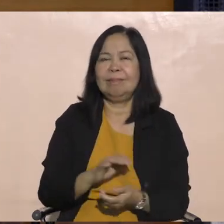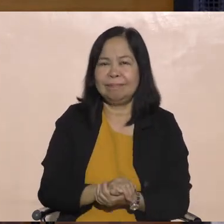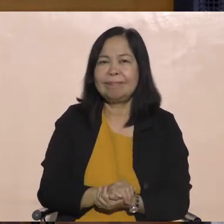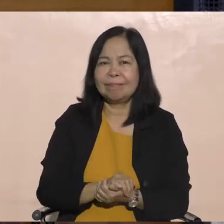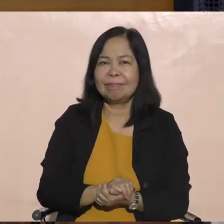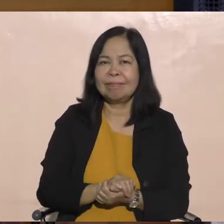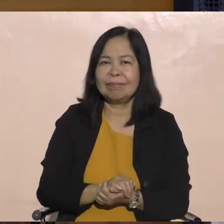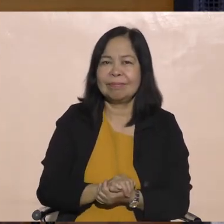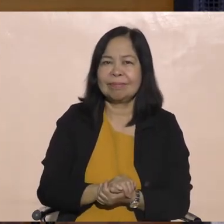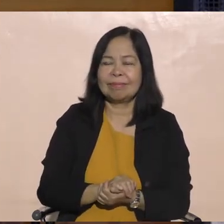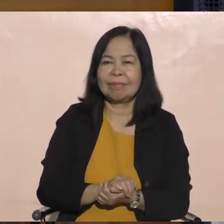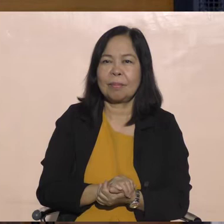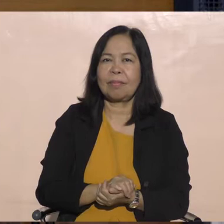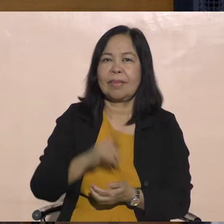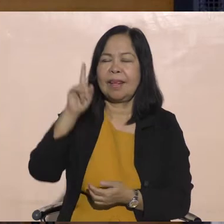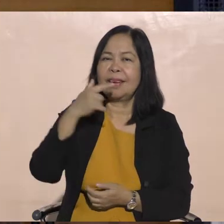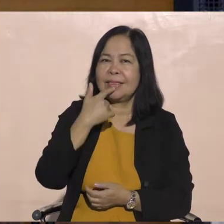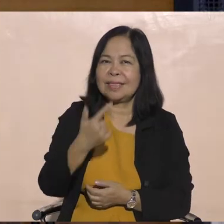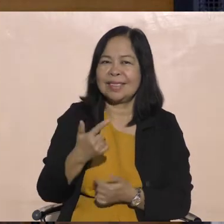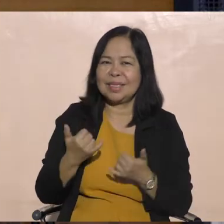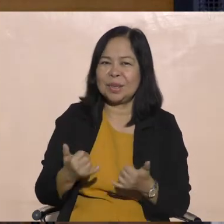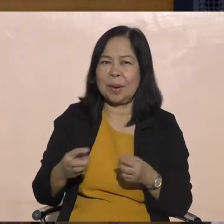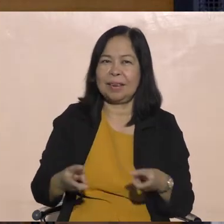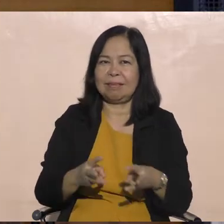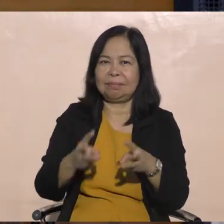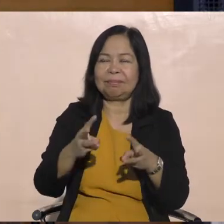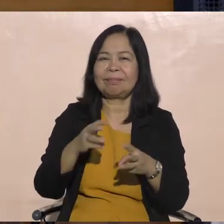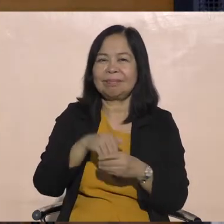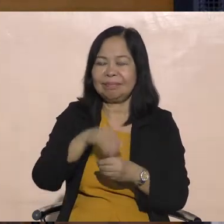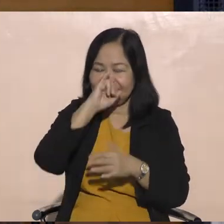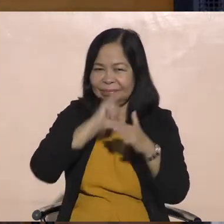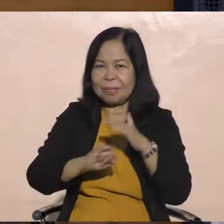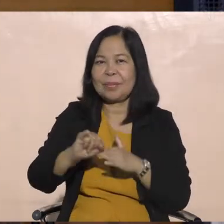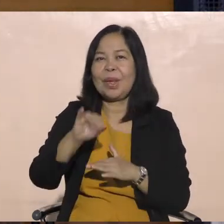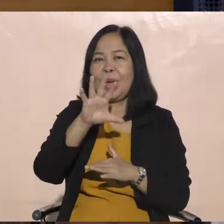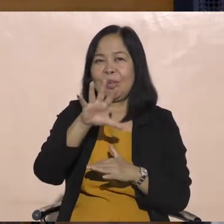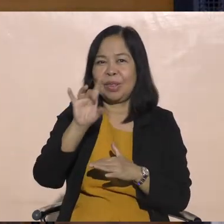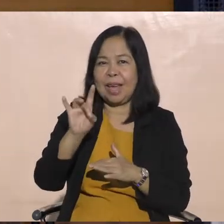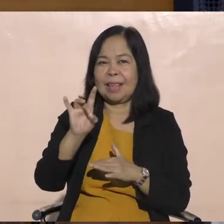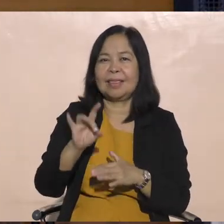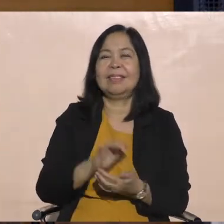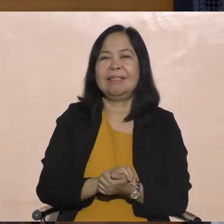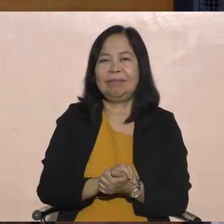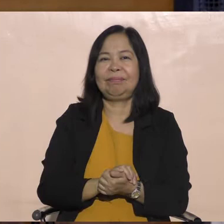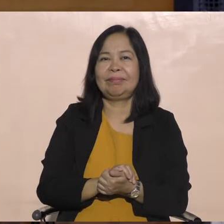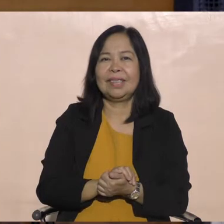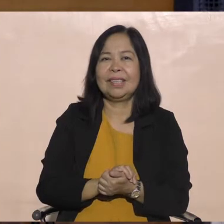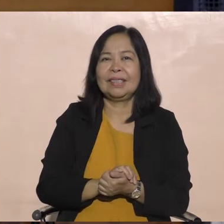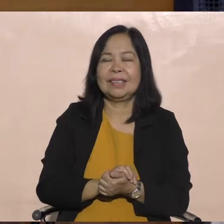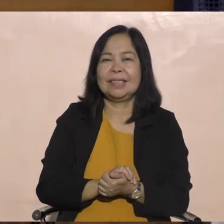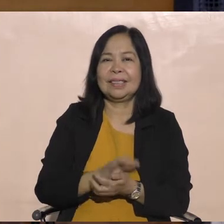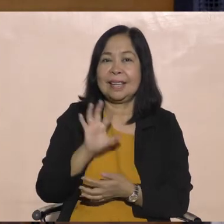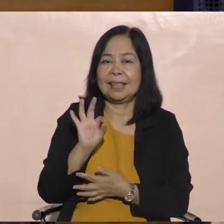Hallelujah. Ingon ang Bible, God said it this way in Isaiah chapter 55 verse 8 to 9 in the New